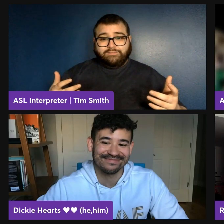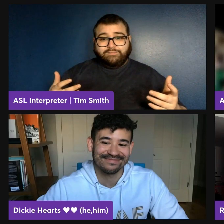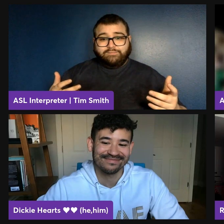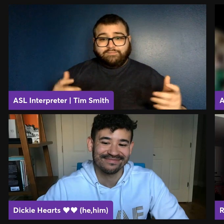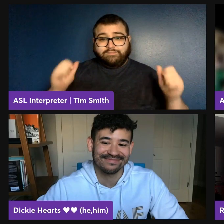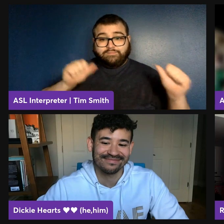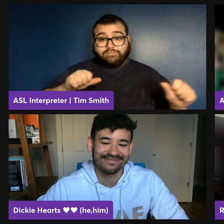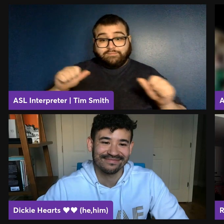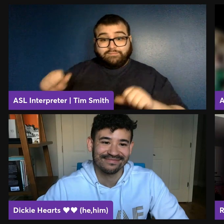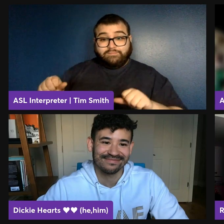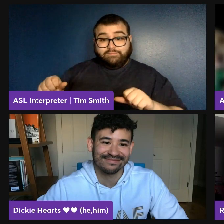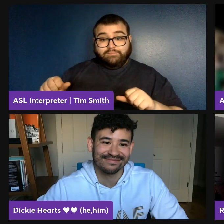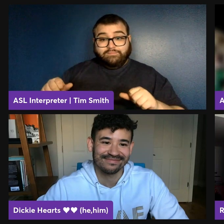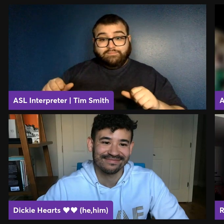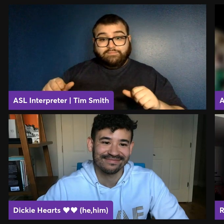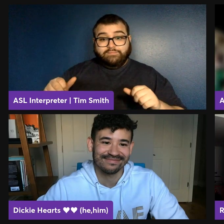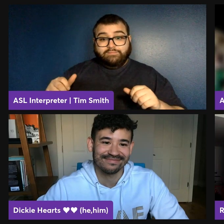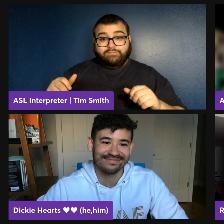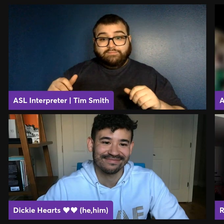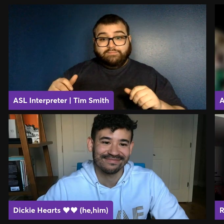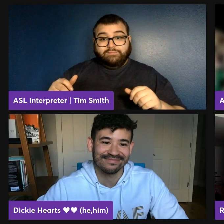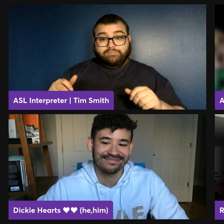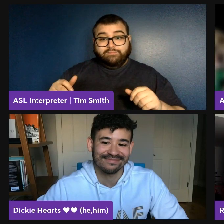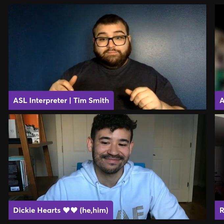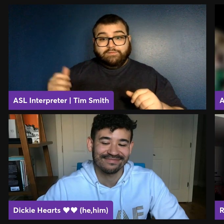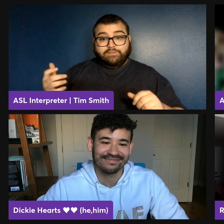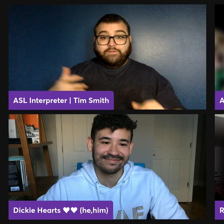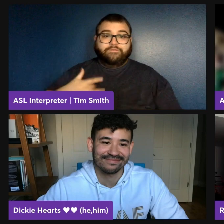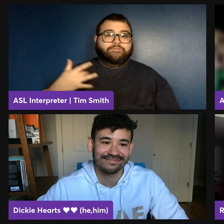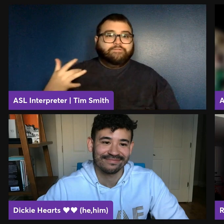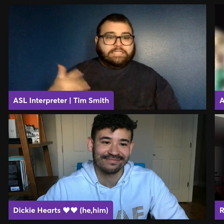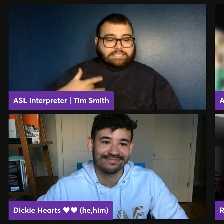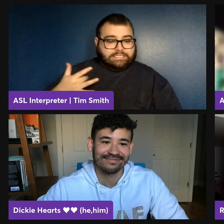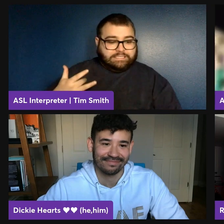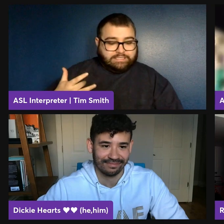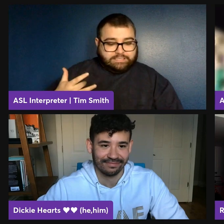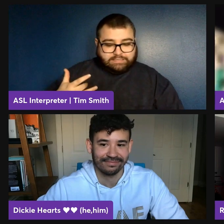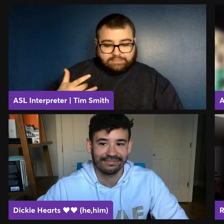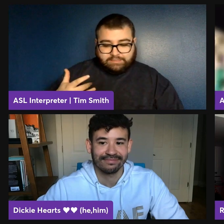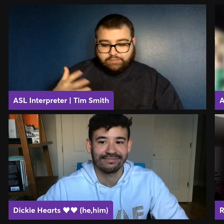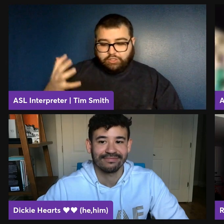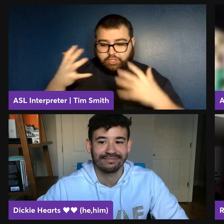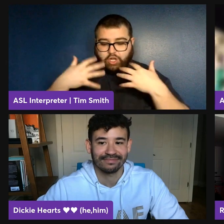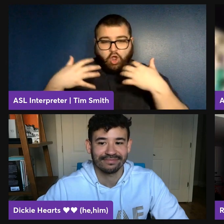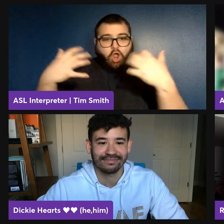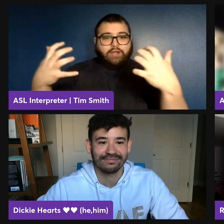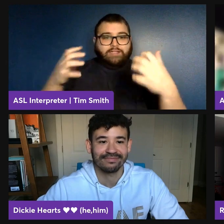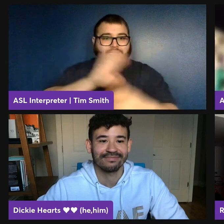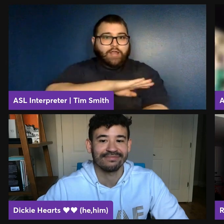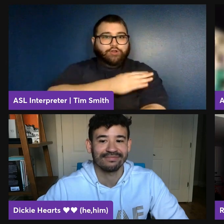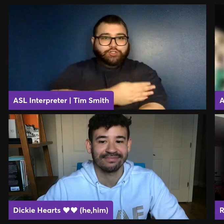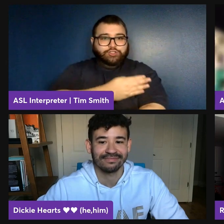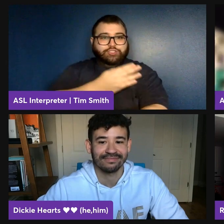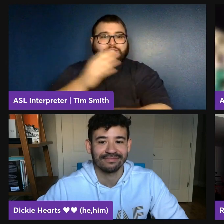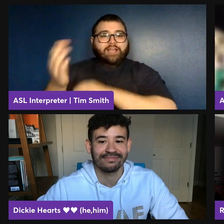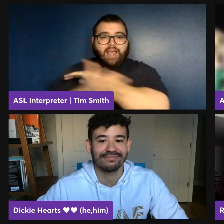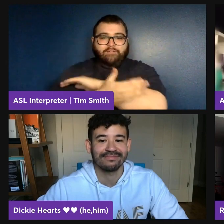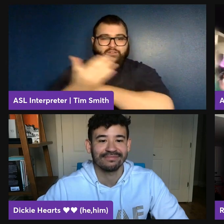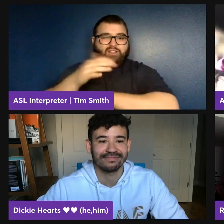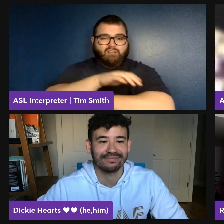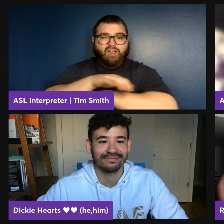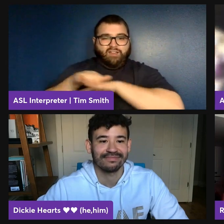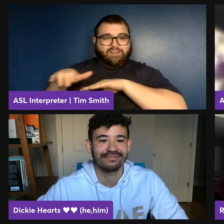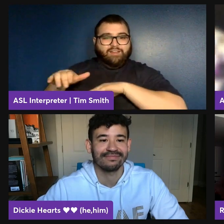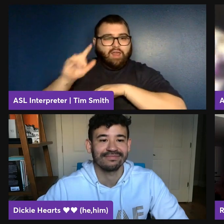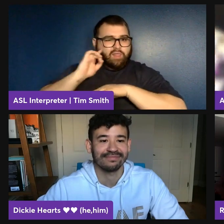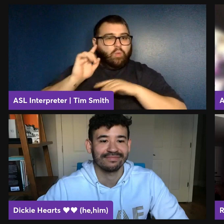being able to sort of feel the audience energy every night. I think it's going to be different every night, but I